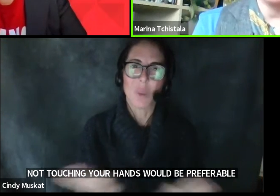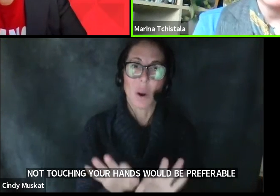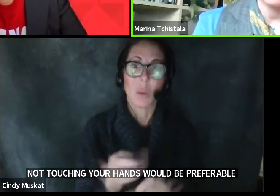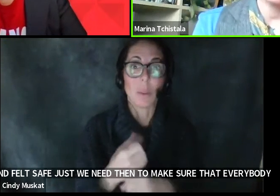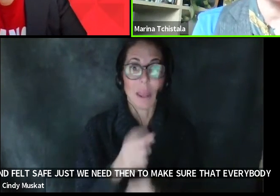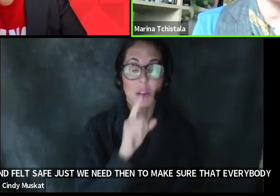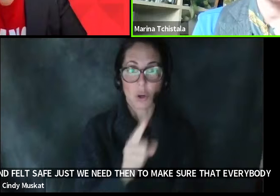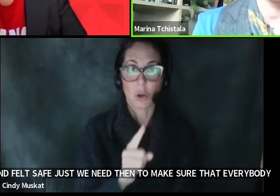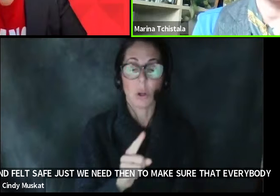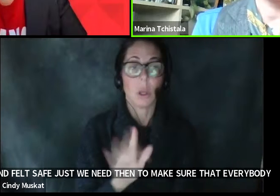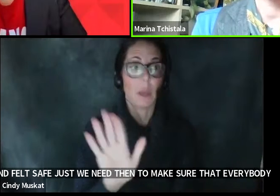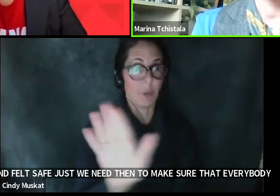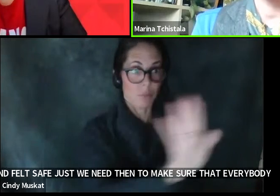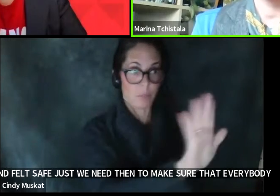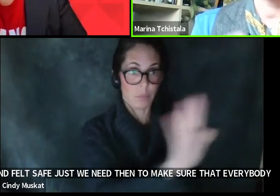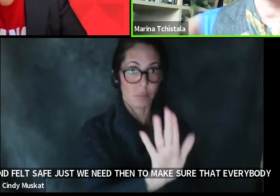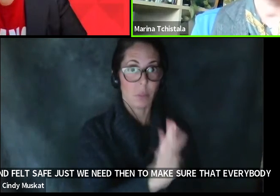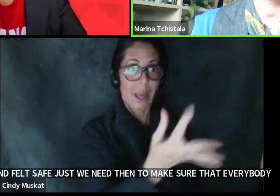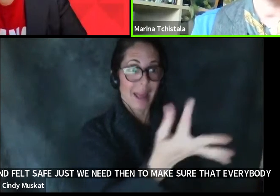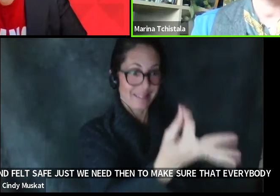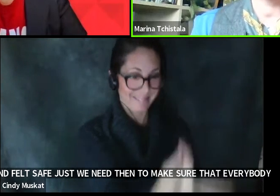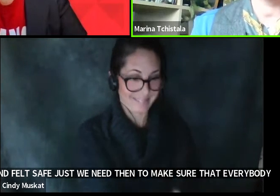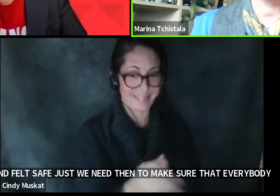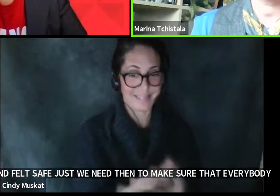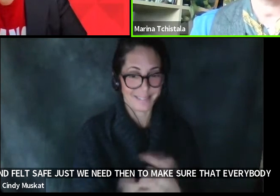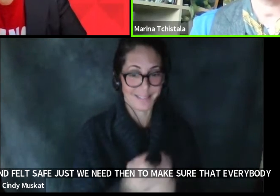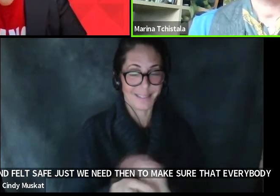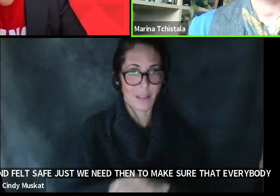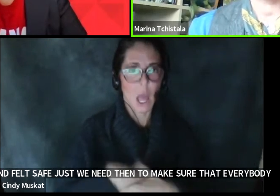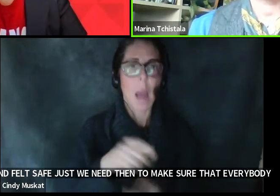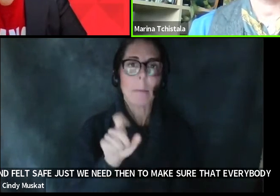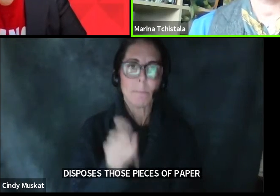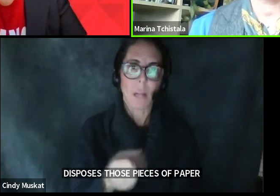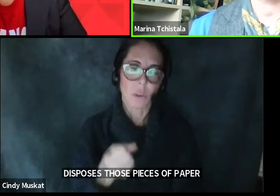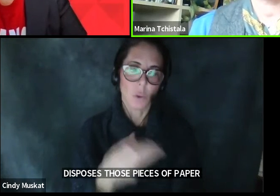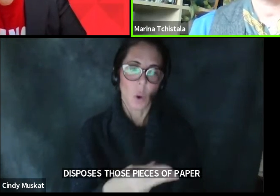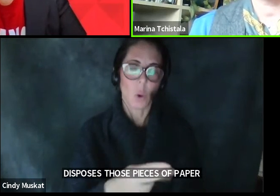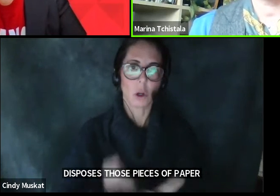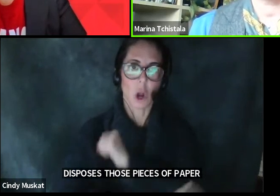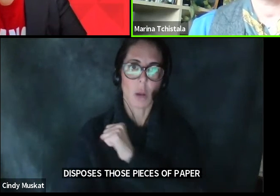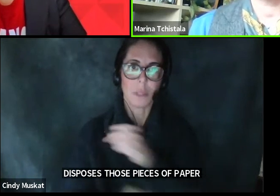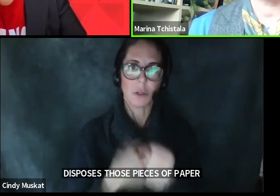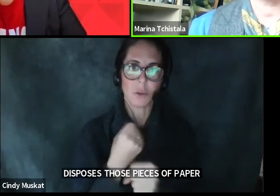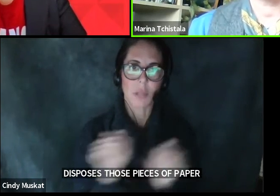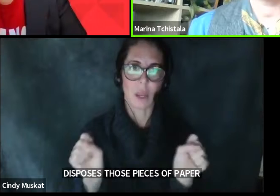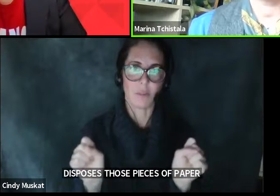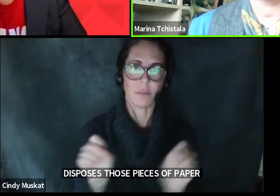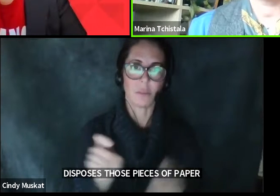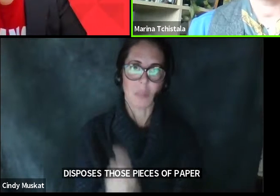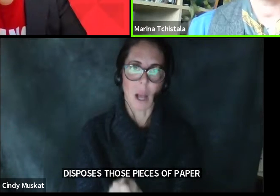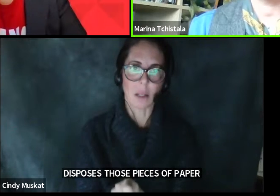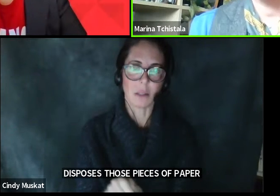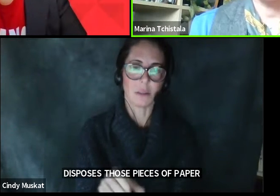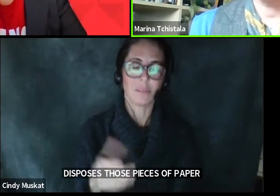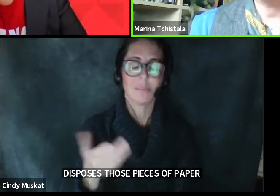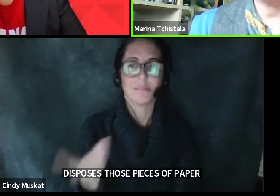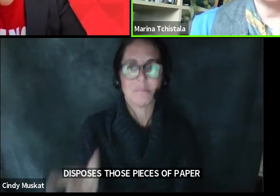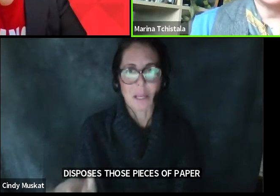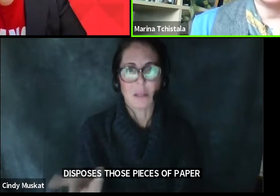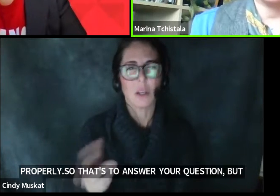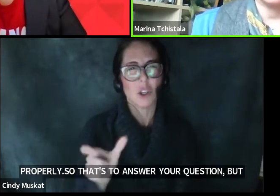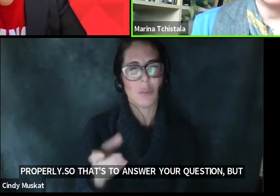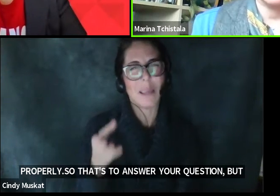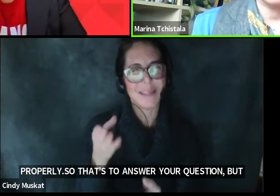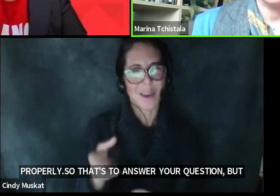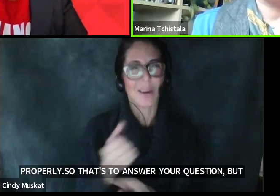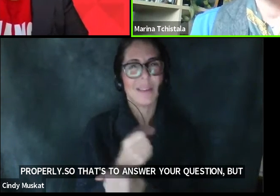of paper properly. So that's to answer your question. But again, it should be in the protocol,